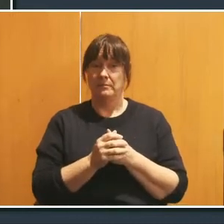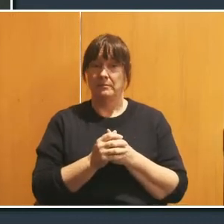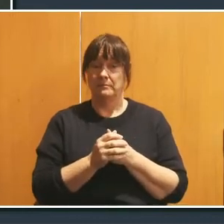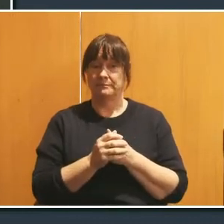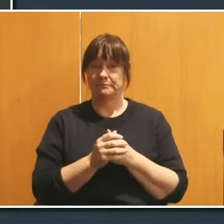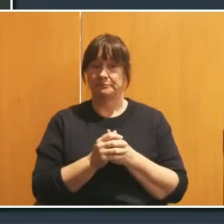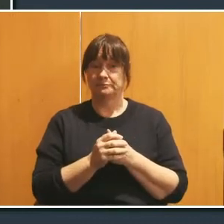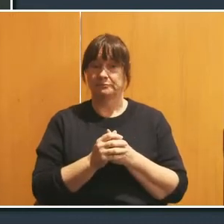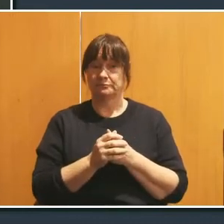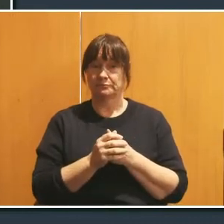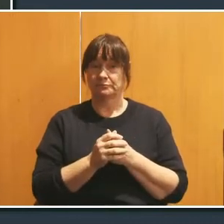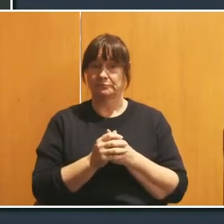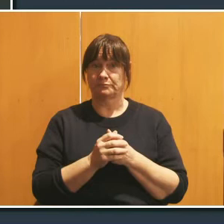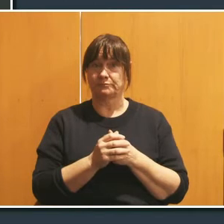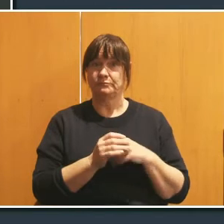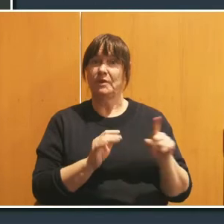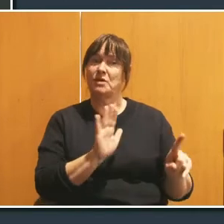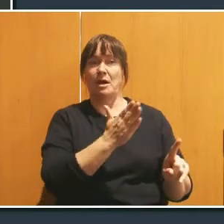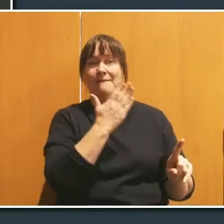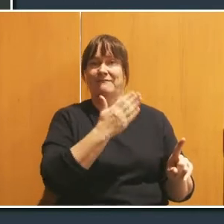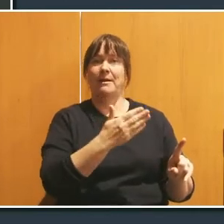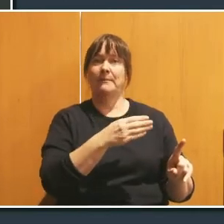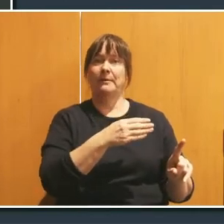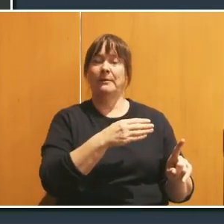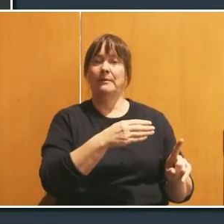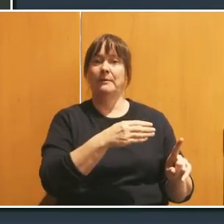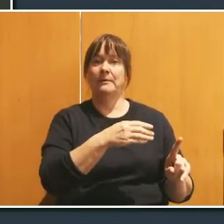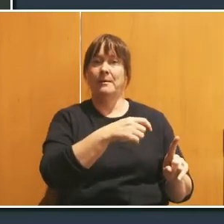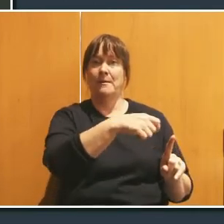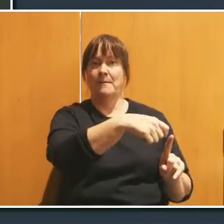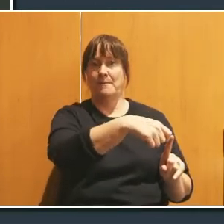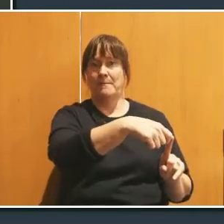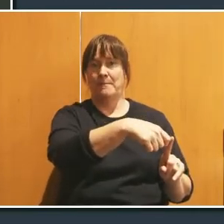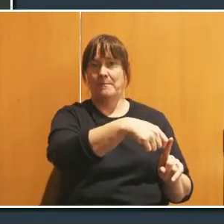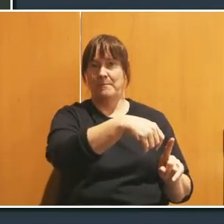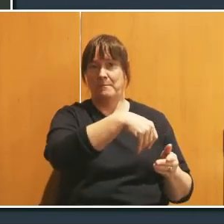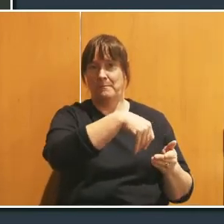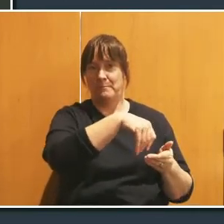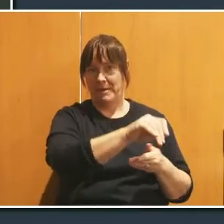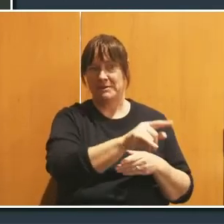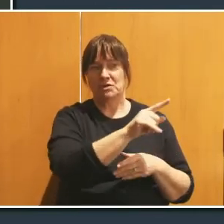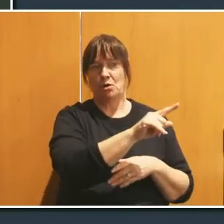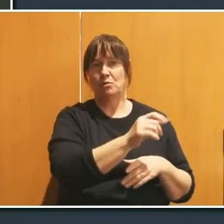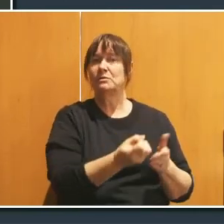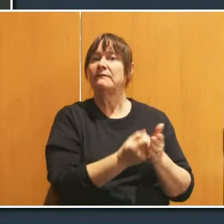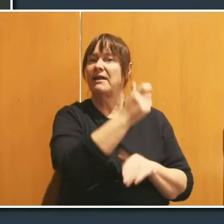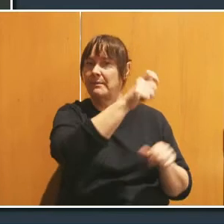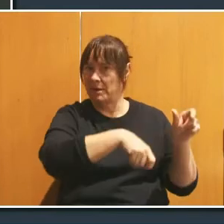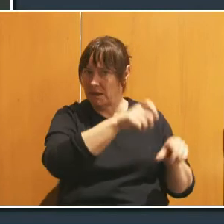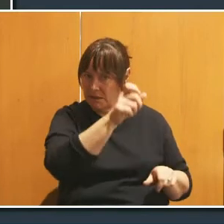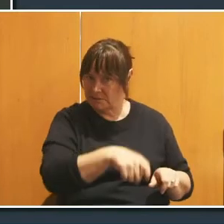shift the upfront payment so that developer isn't burdened with the full cost. So if the council says,